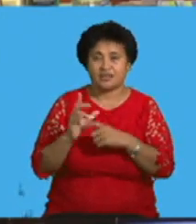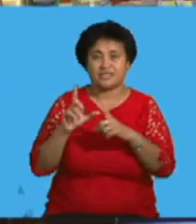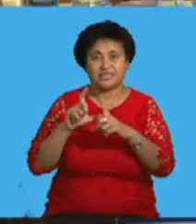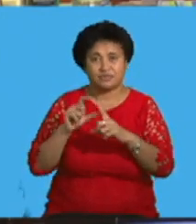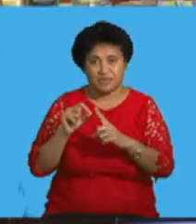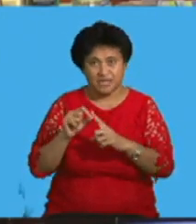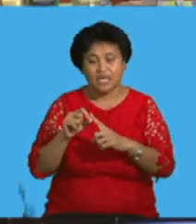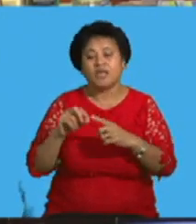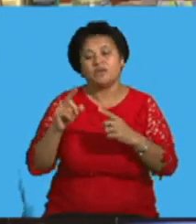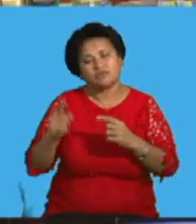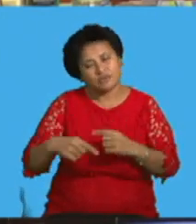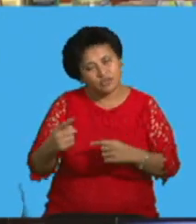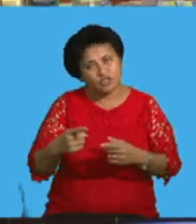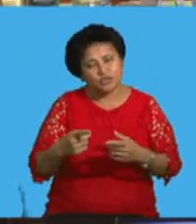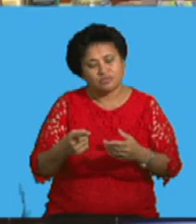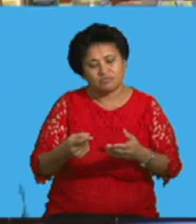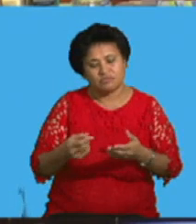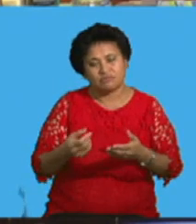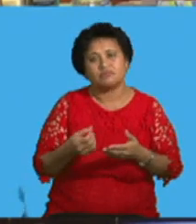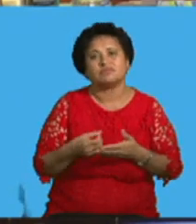our grassroots communities.